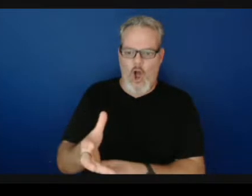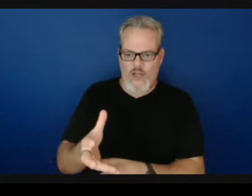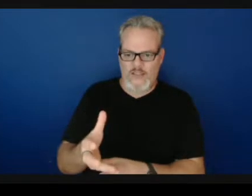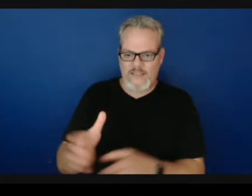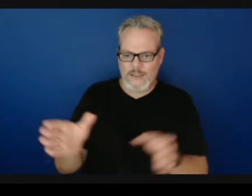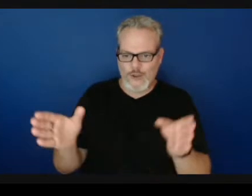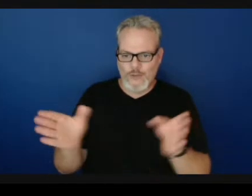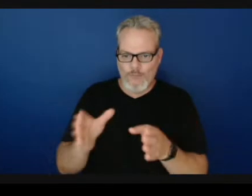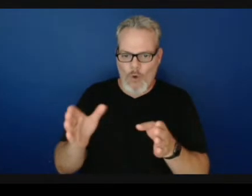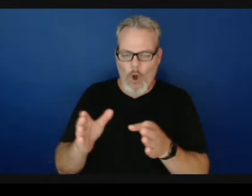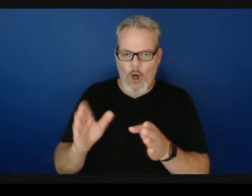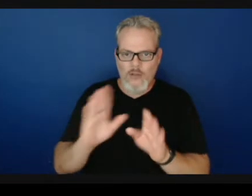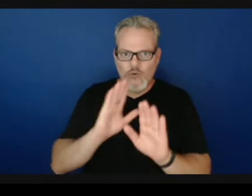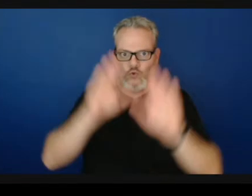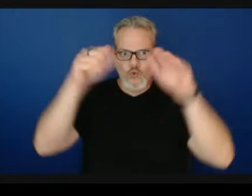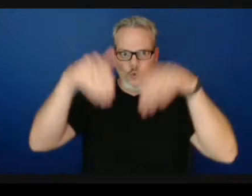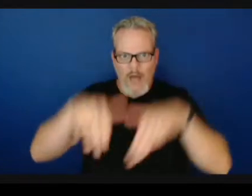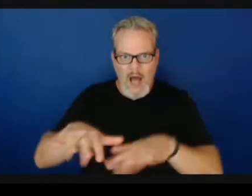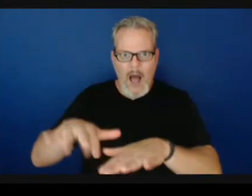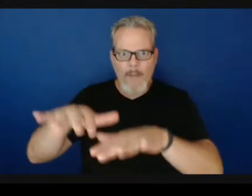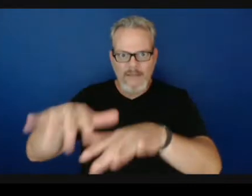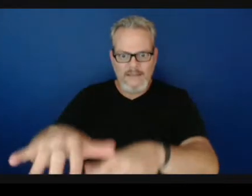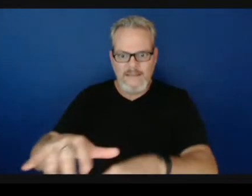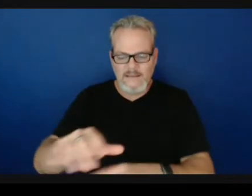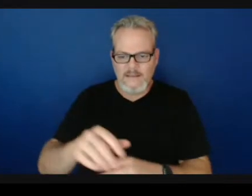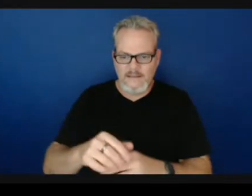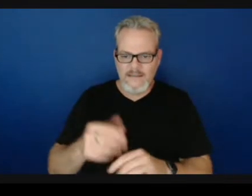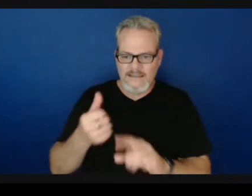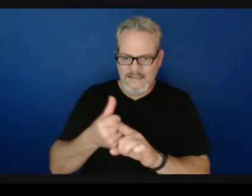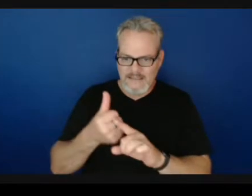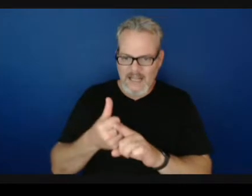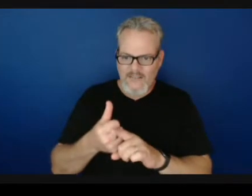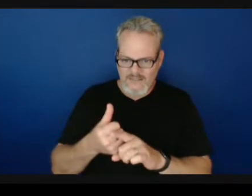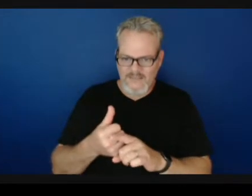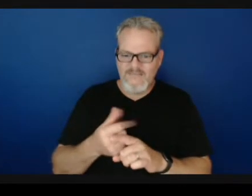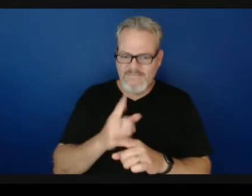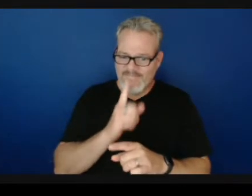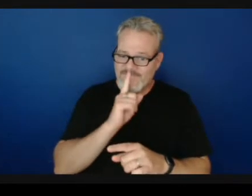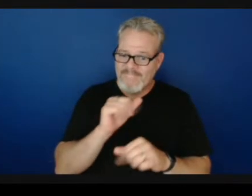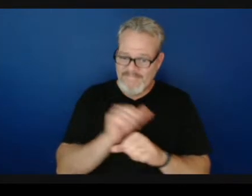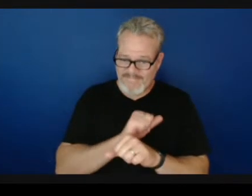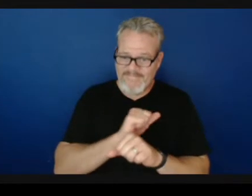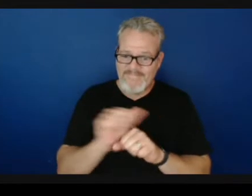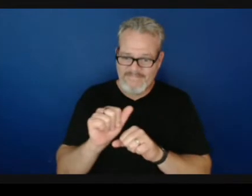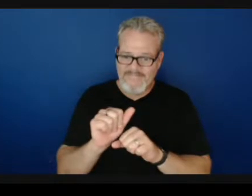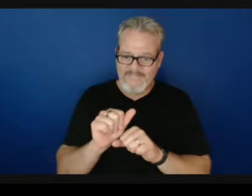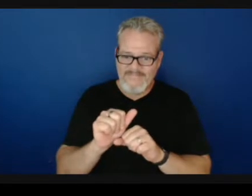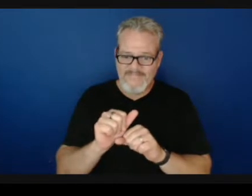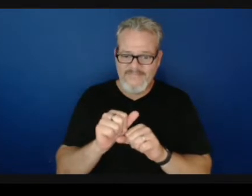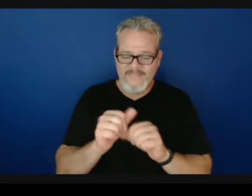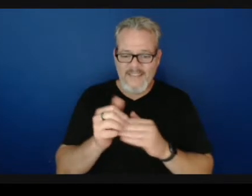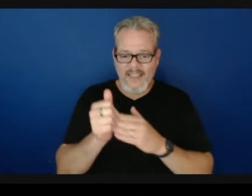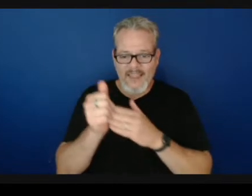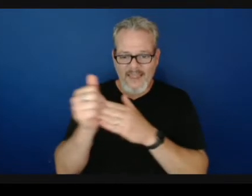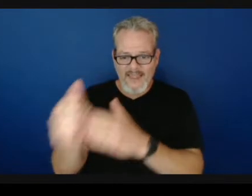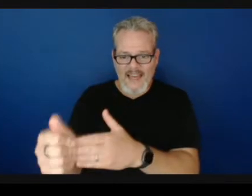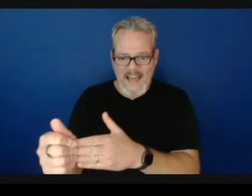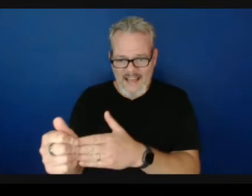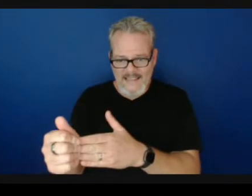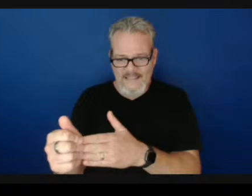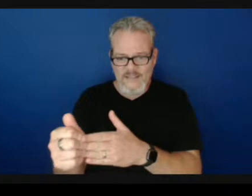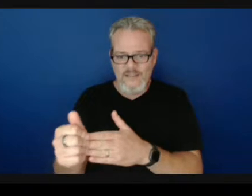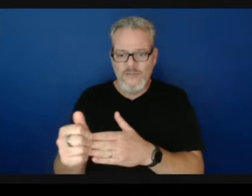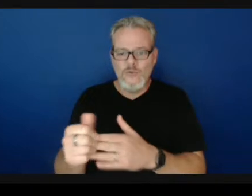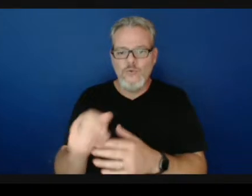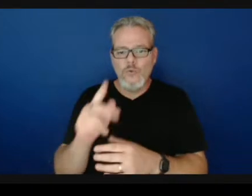tsunami at Halape with 2 fatalities, and ultimately was what led to the pool